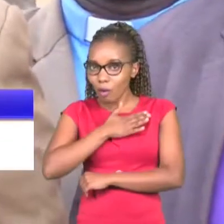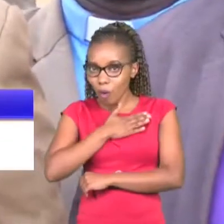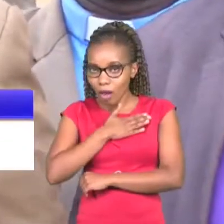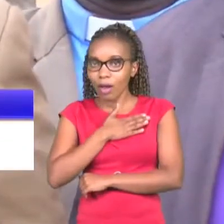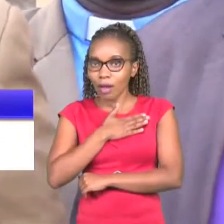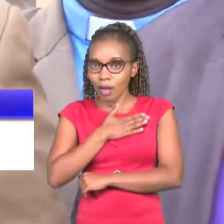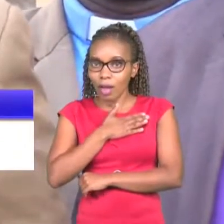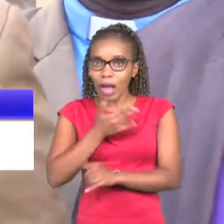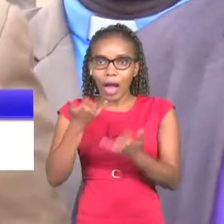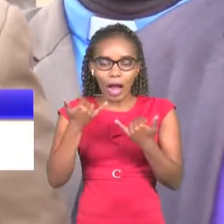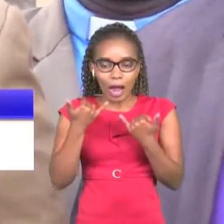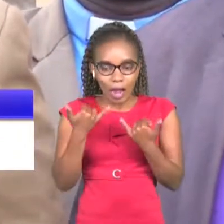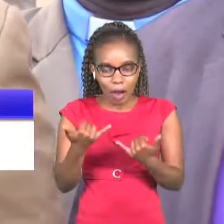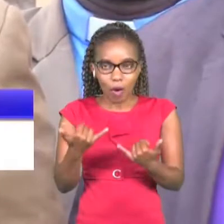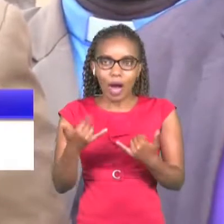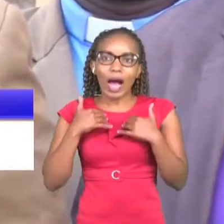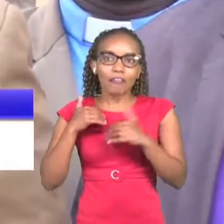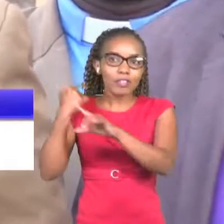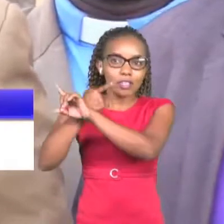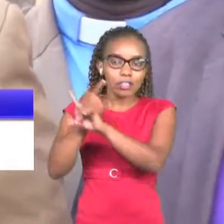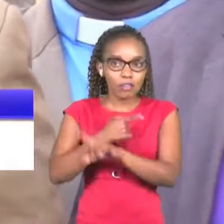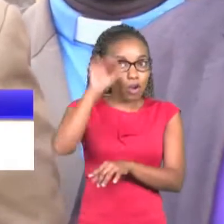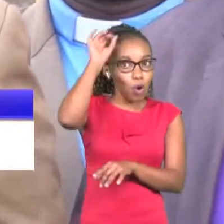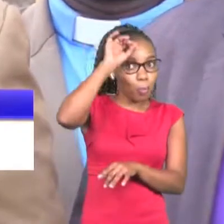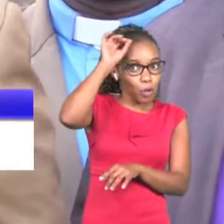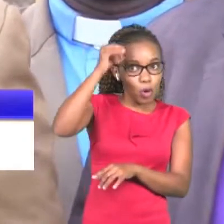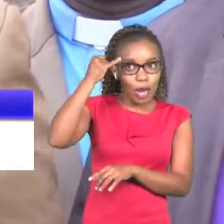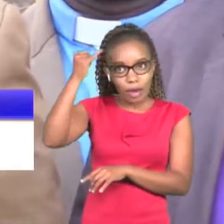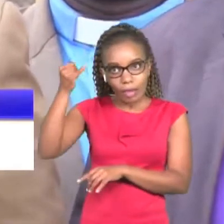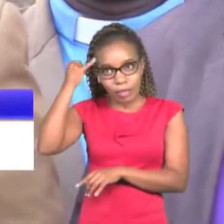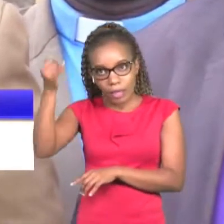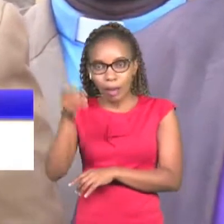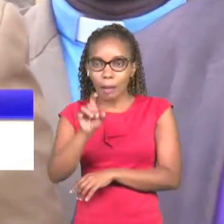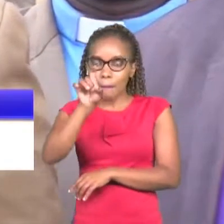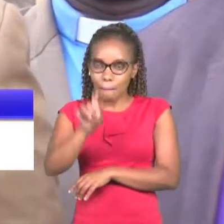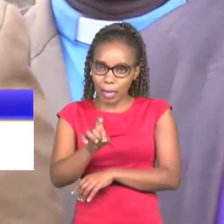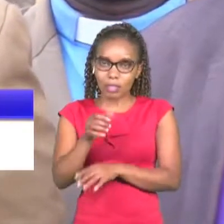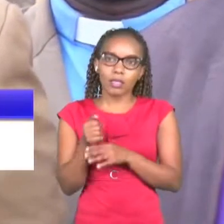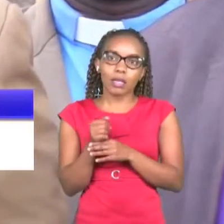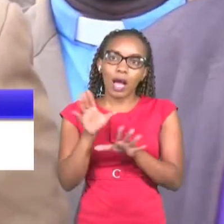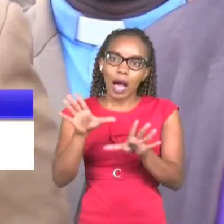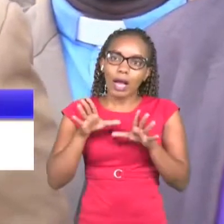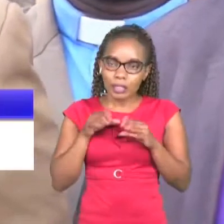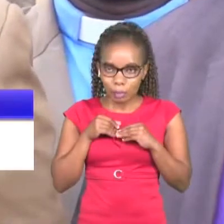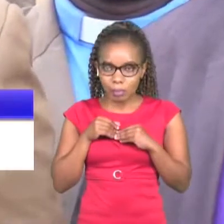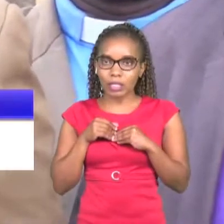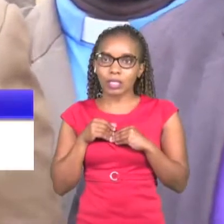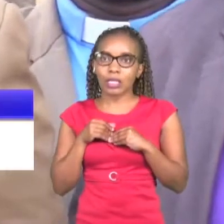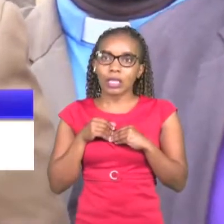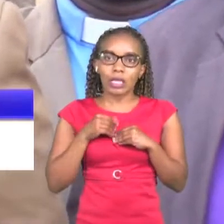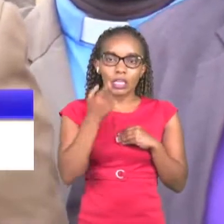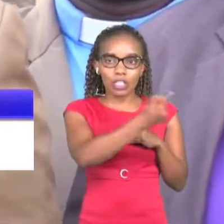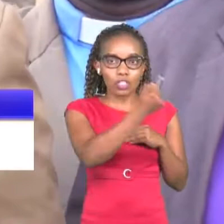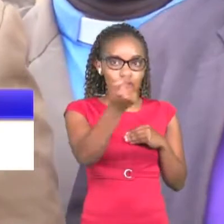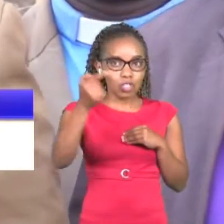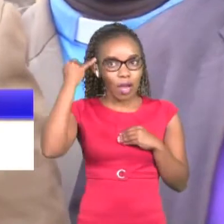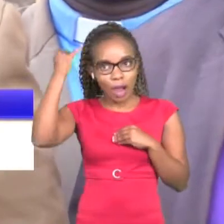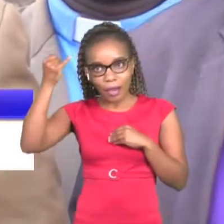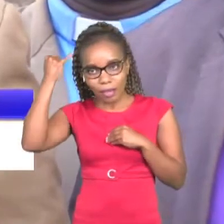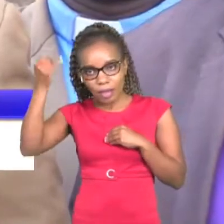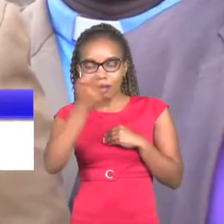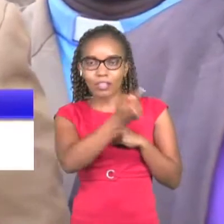have different opinions and ideas, and we have to give room for every idea, every